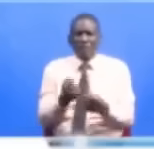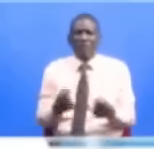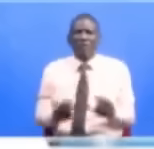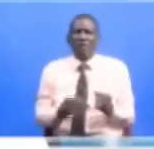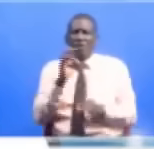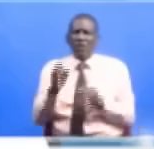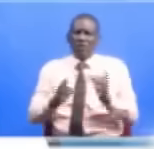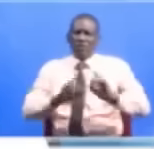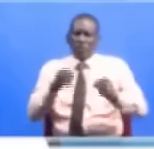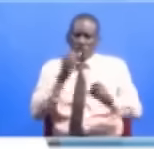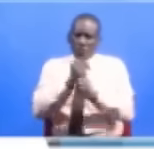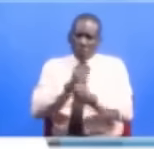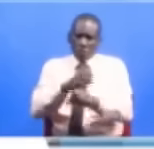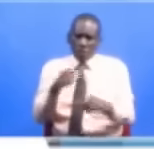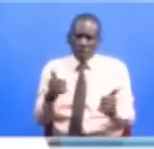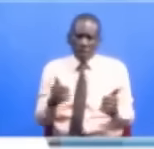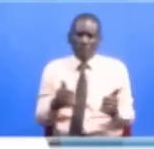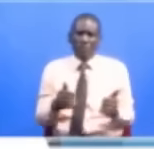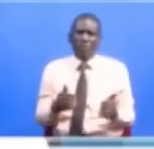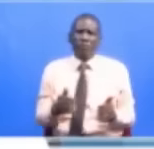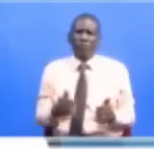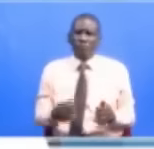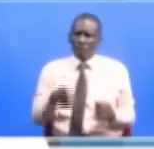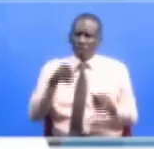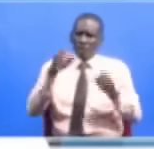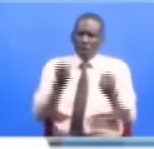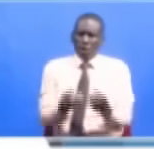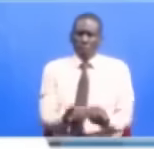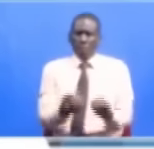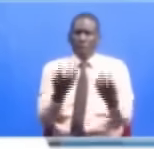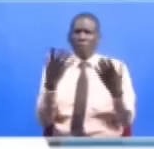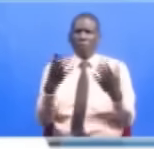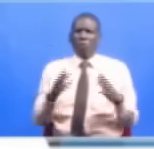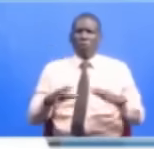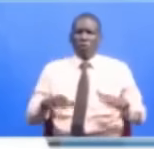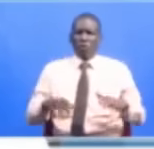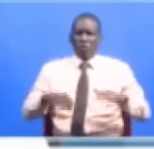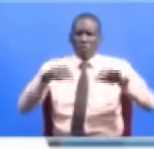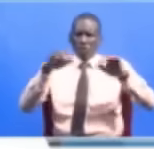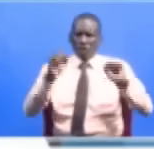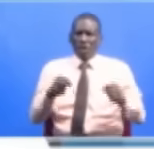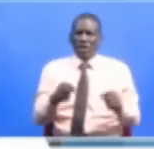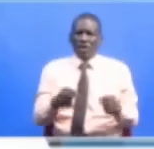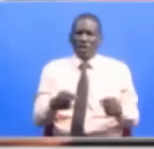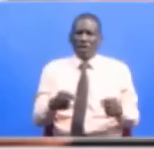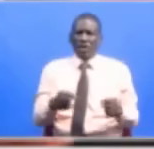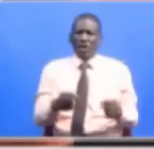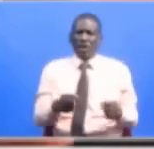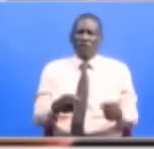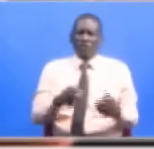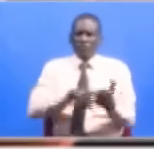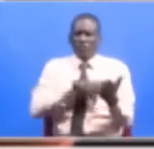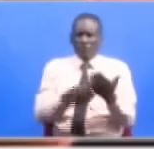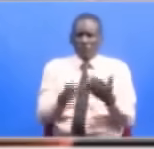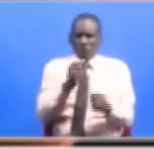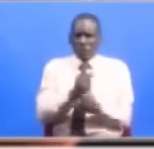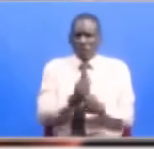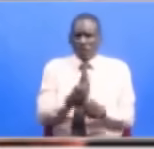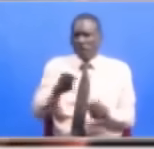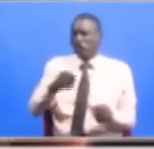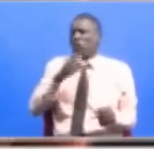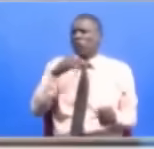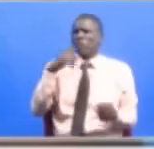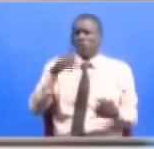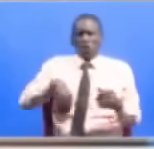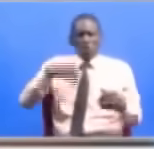it's not made appropriately, it may explode or might refuse to work. Mwendwa says he has